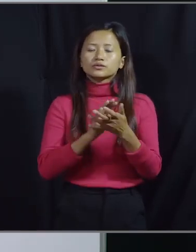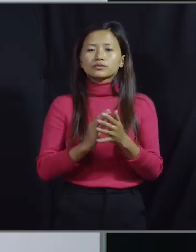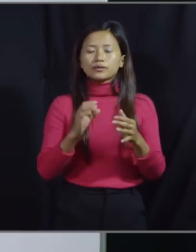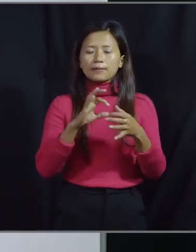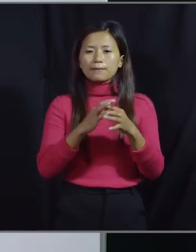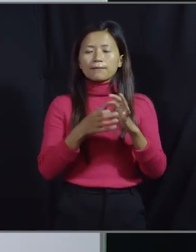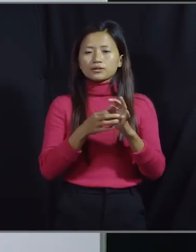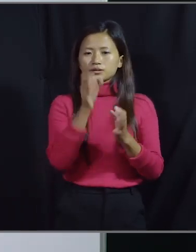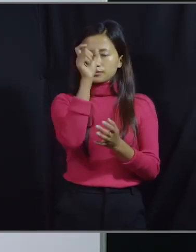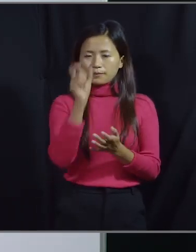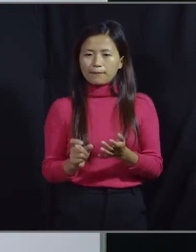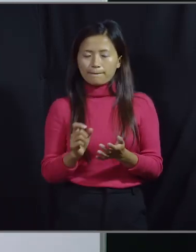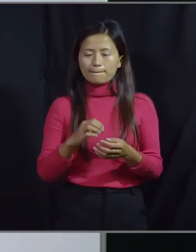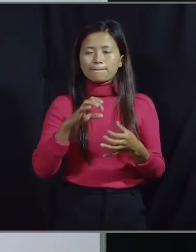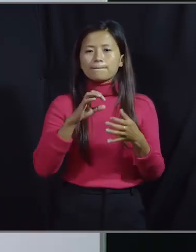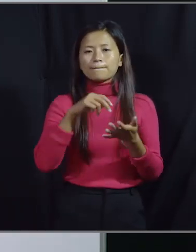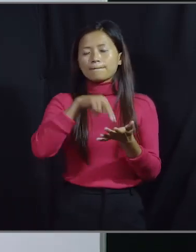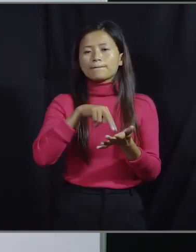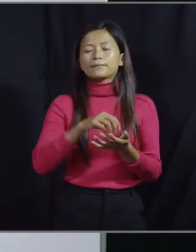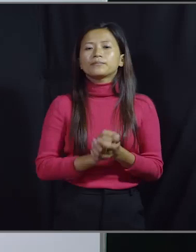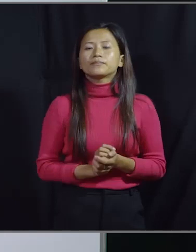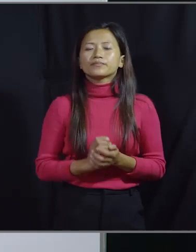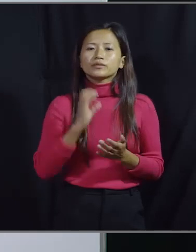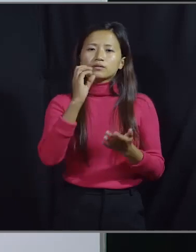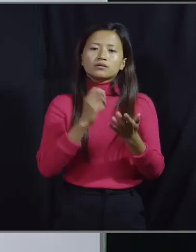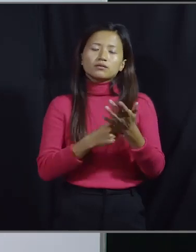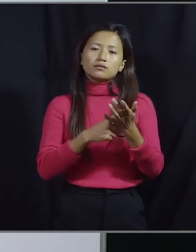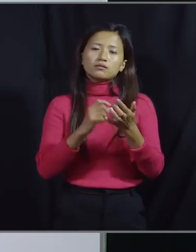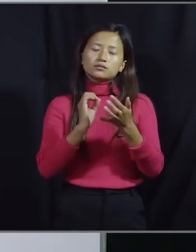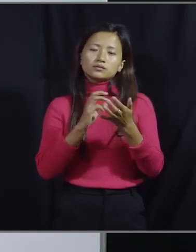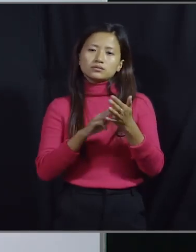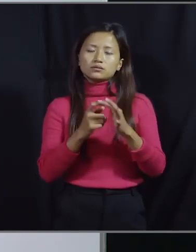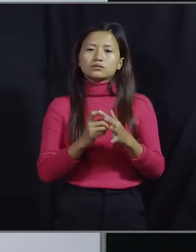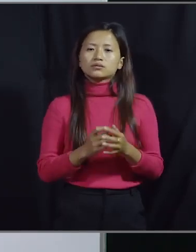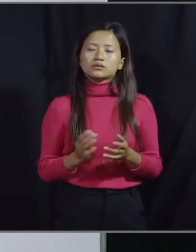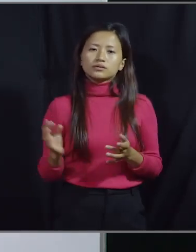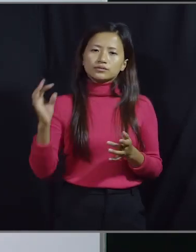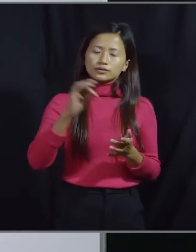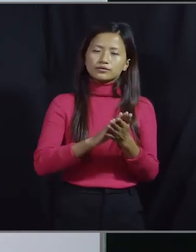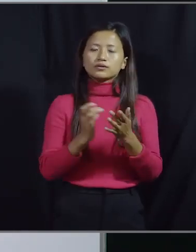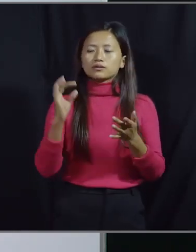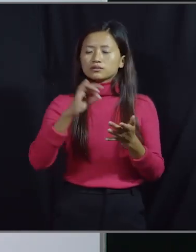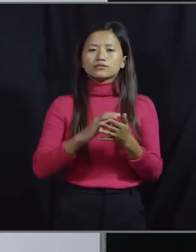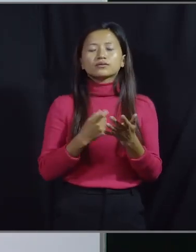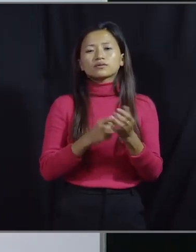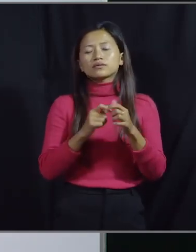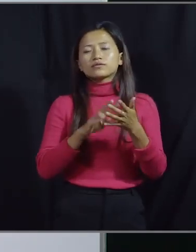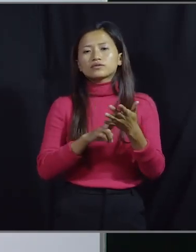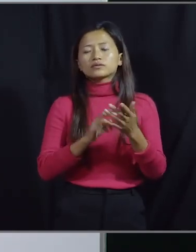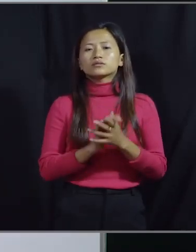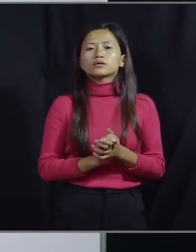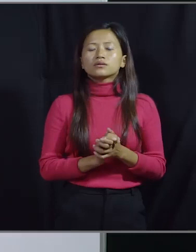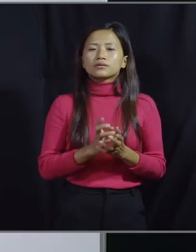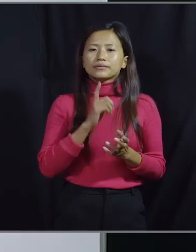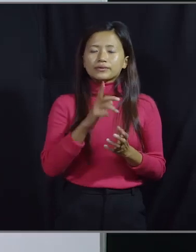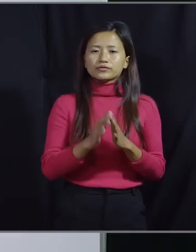firm. So when this reconstitution takes place, we will have to reevaluate assets and liabilities, and also